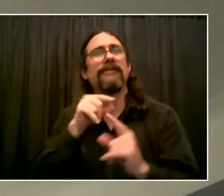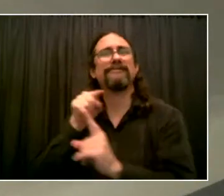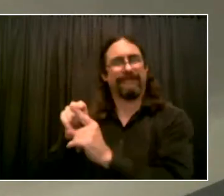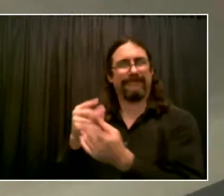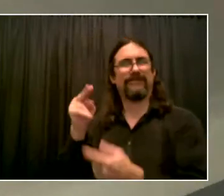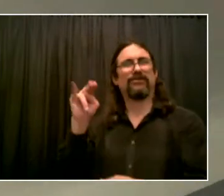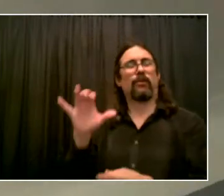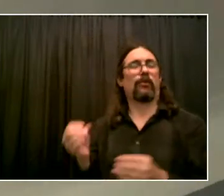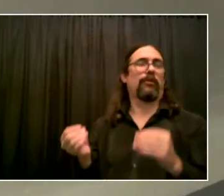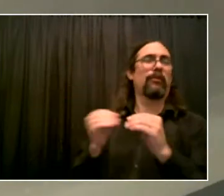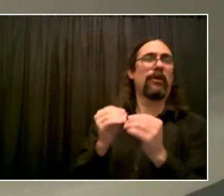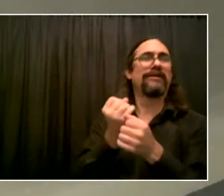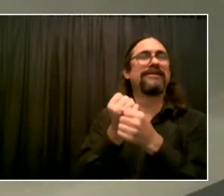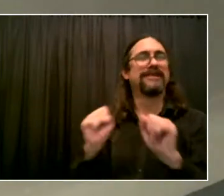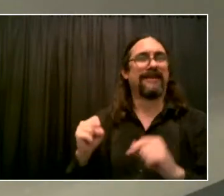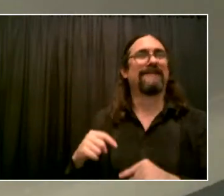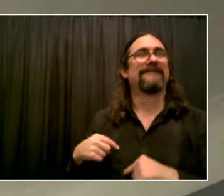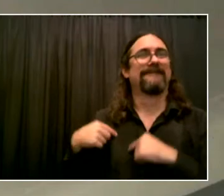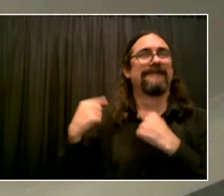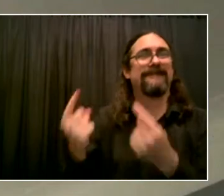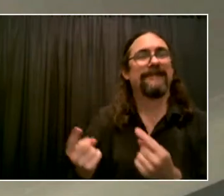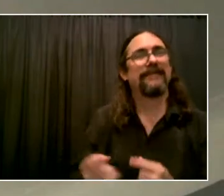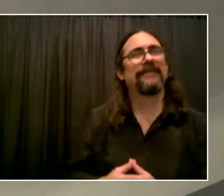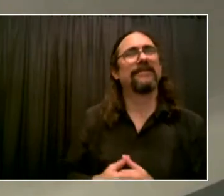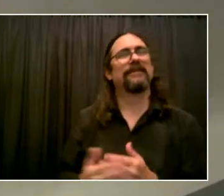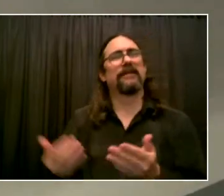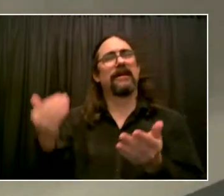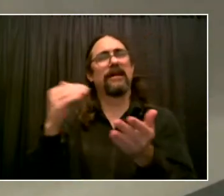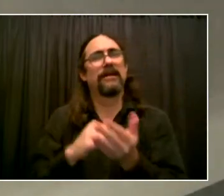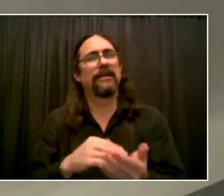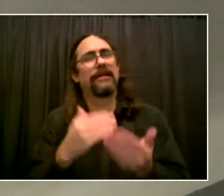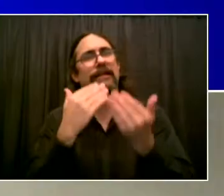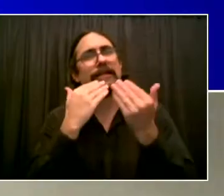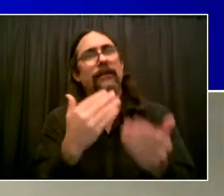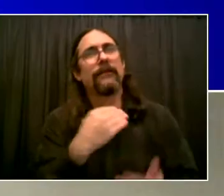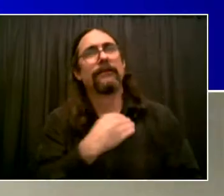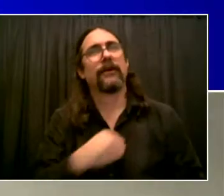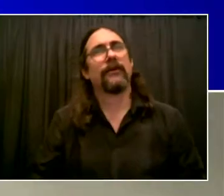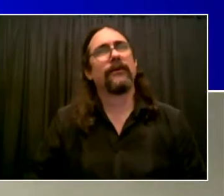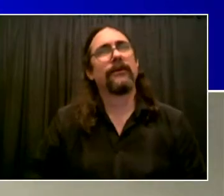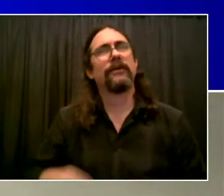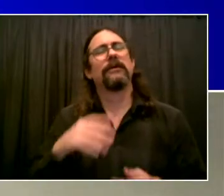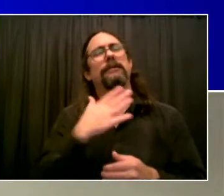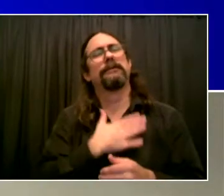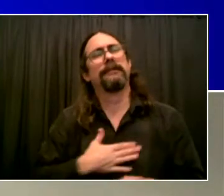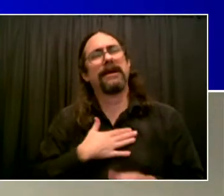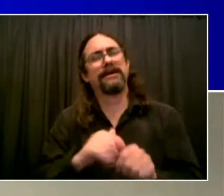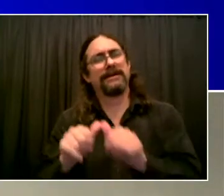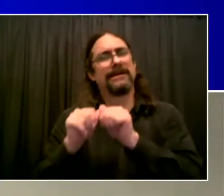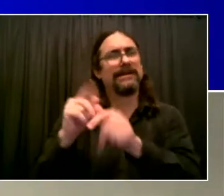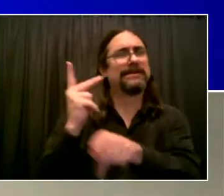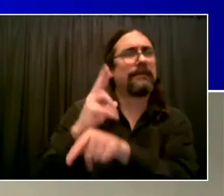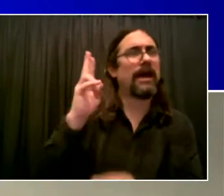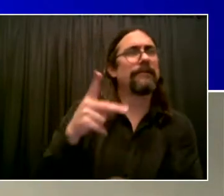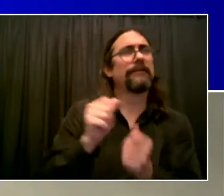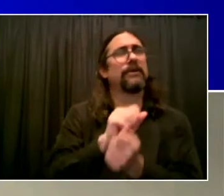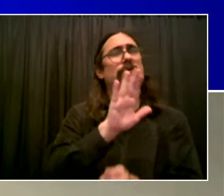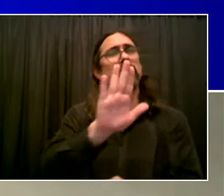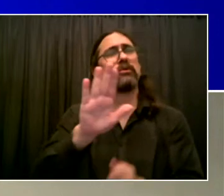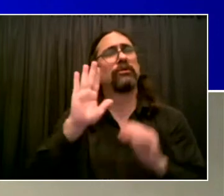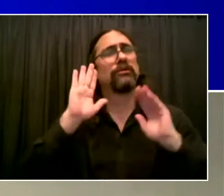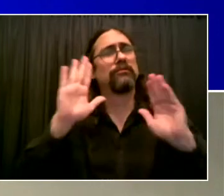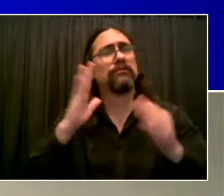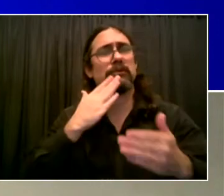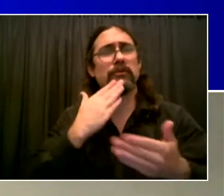Mayor, thank you again for this, and continue your good work. Well, thank you so much, Assembly Member. And I want to ask you the same question I